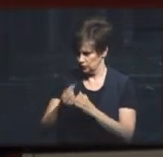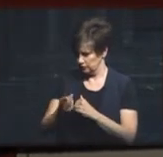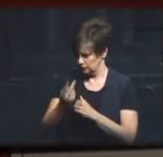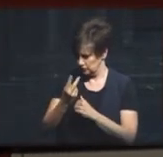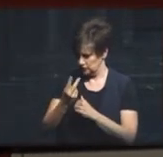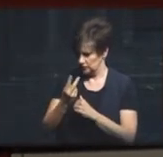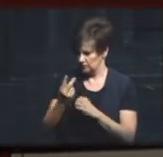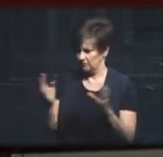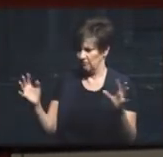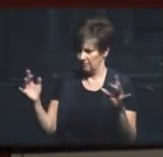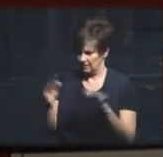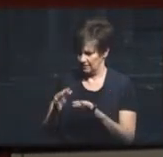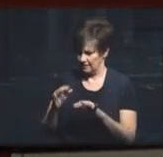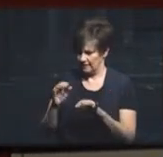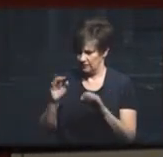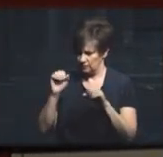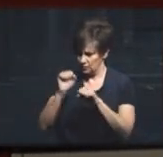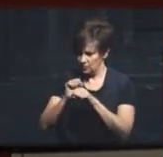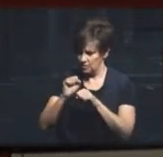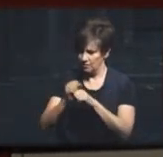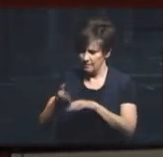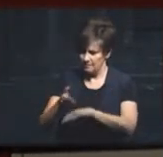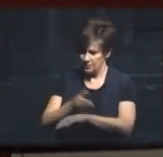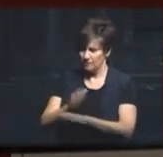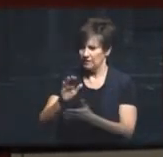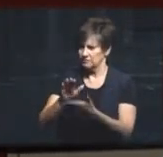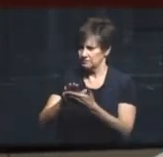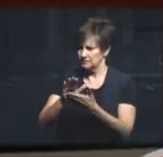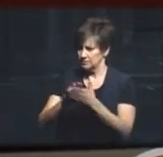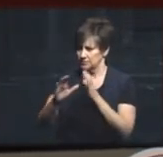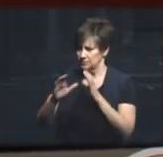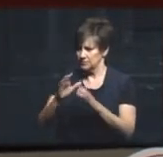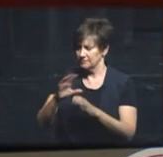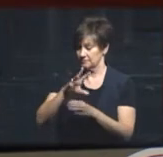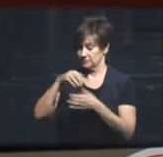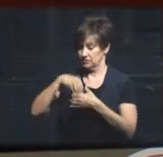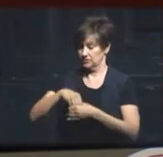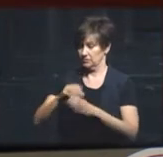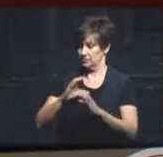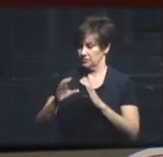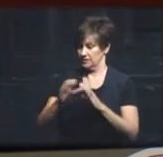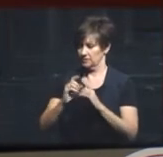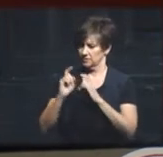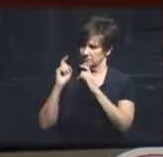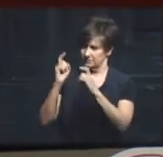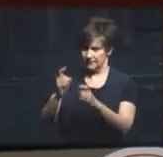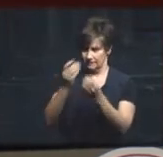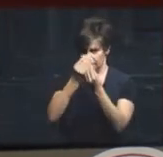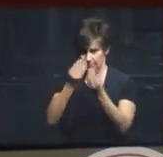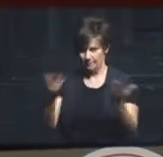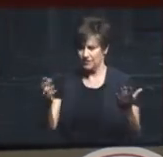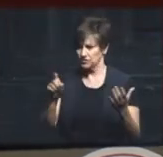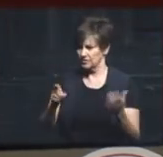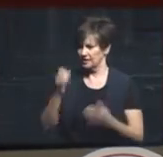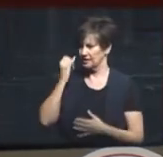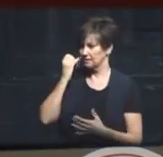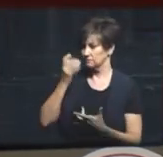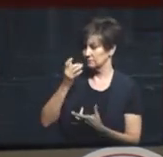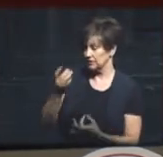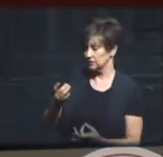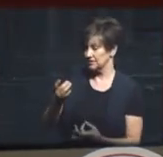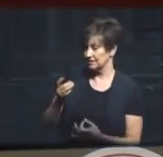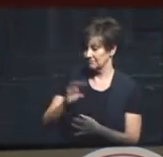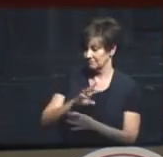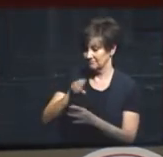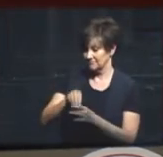on improving campus communications and internal communications, getting you the information you need. If you are interested in